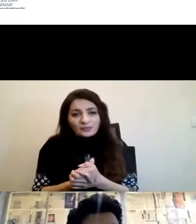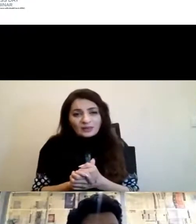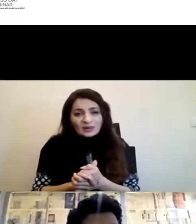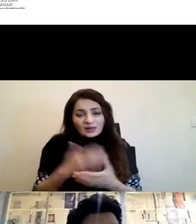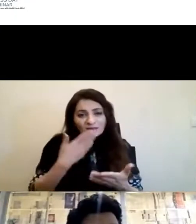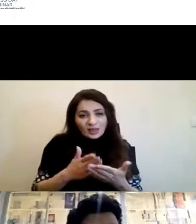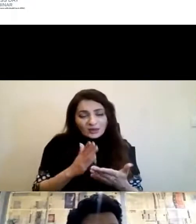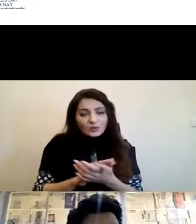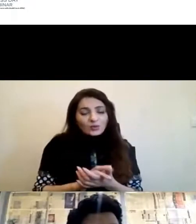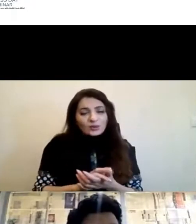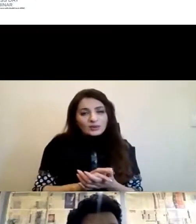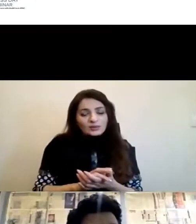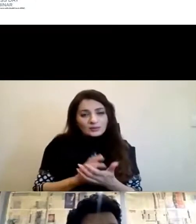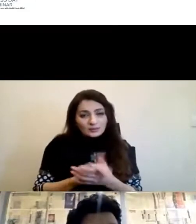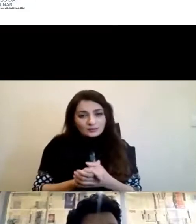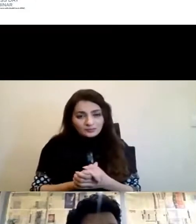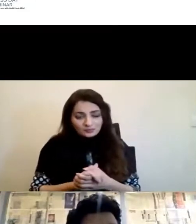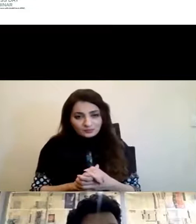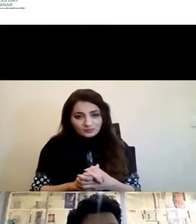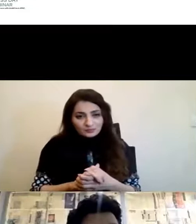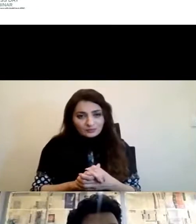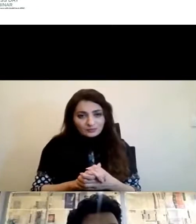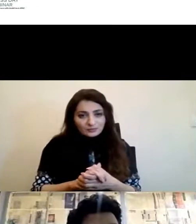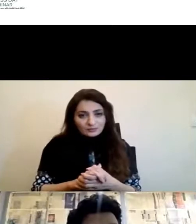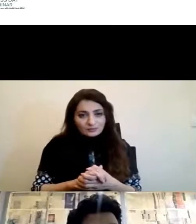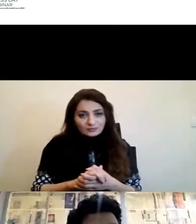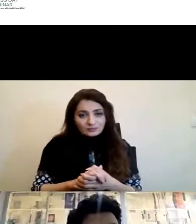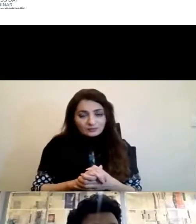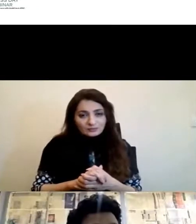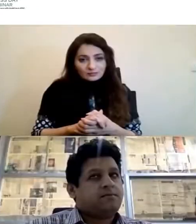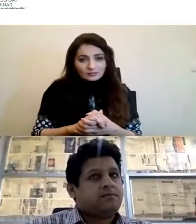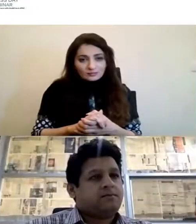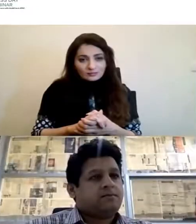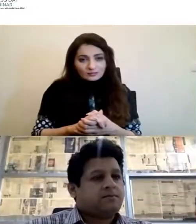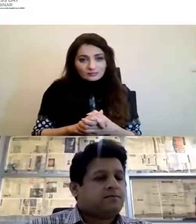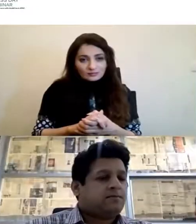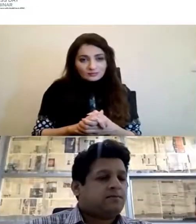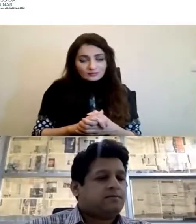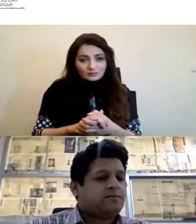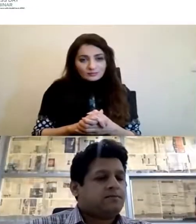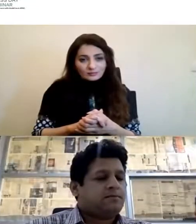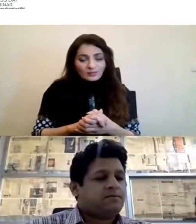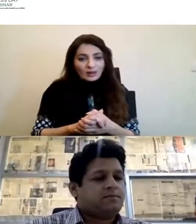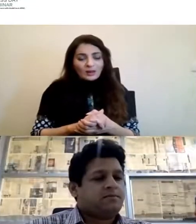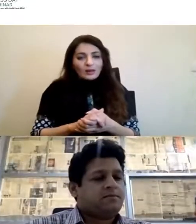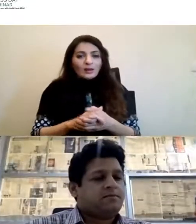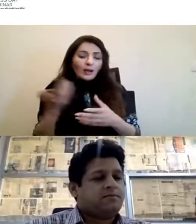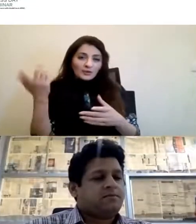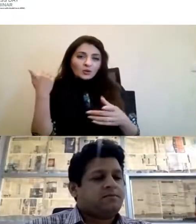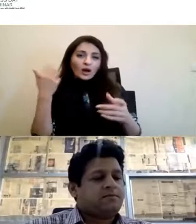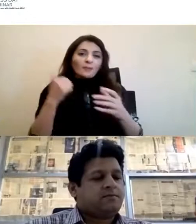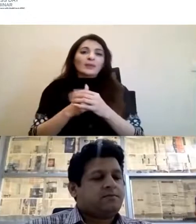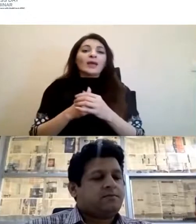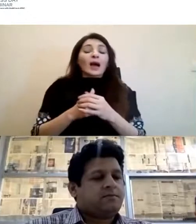for the question. I'm going to make reference to two studies that we have recently